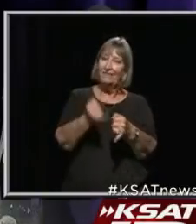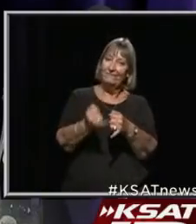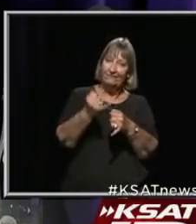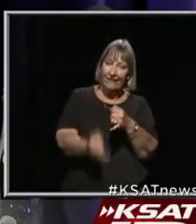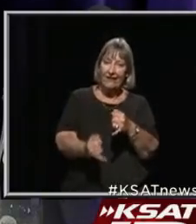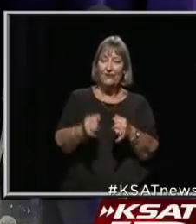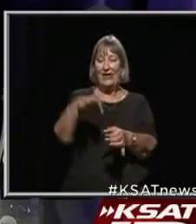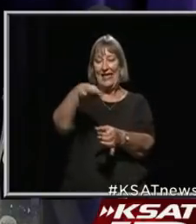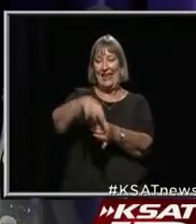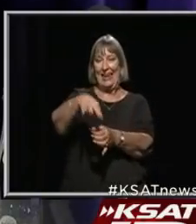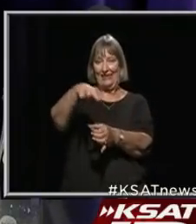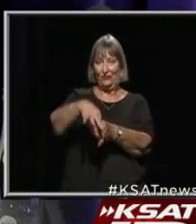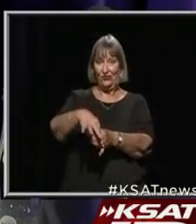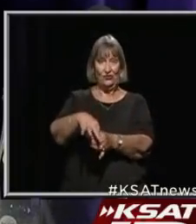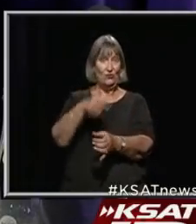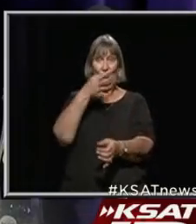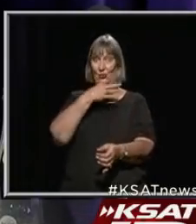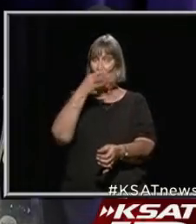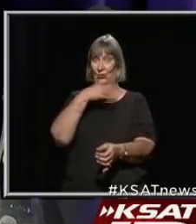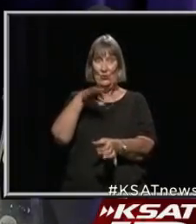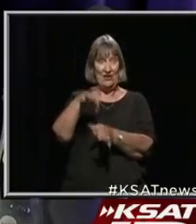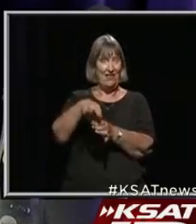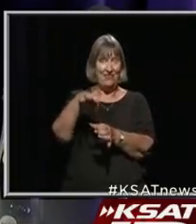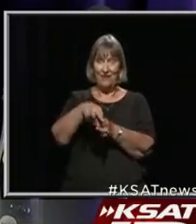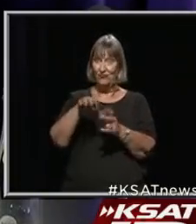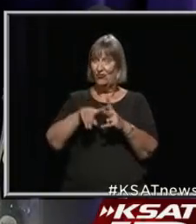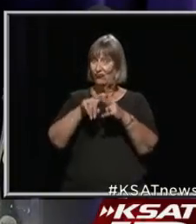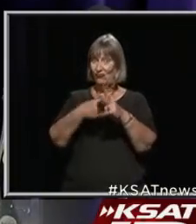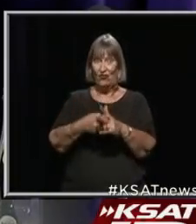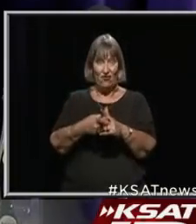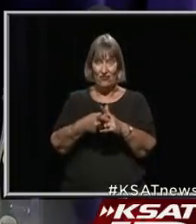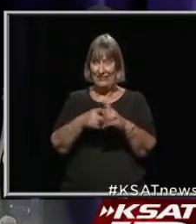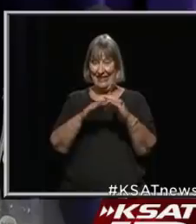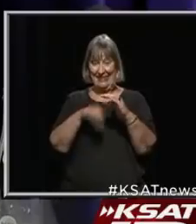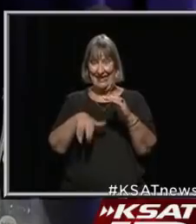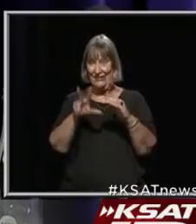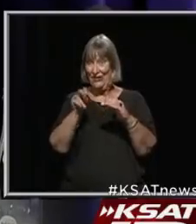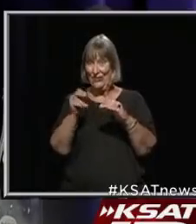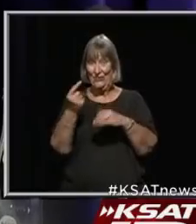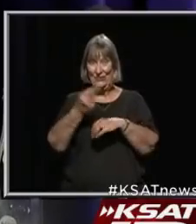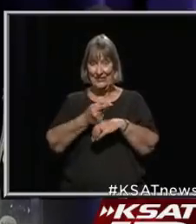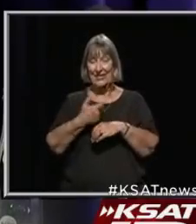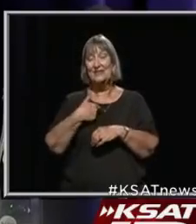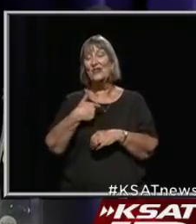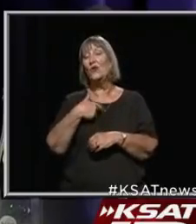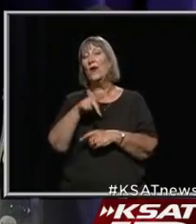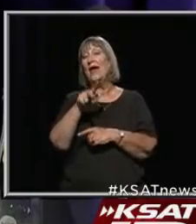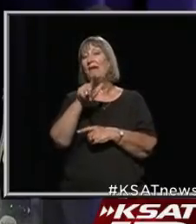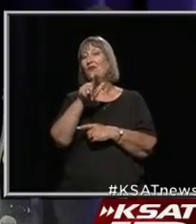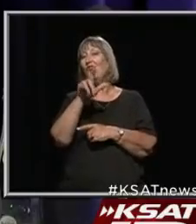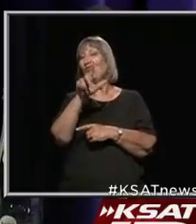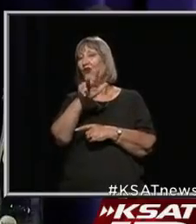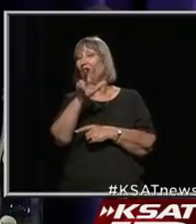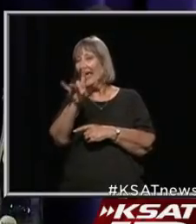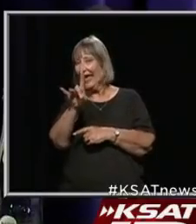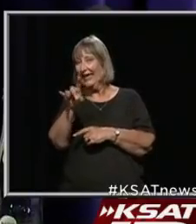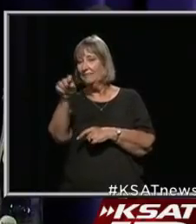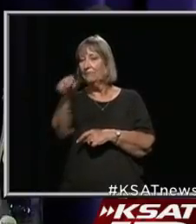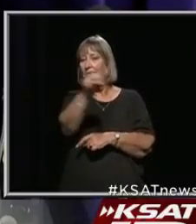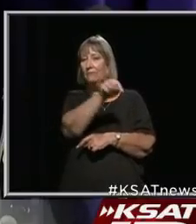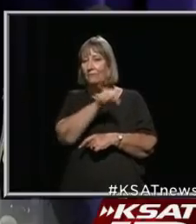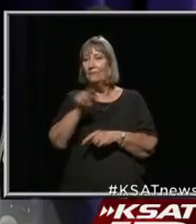all know we're less than 30 days away from when early voting starts. We have 48 early voting sites this year in Bexar